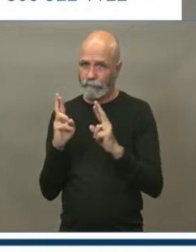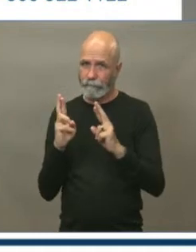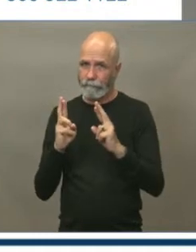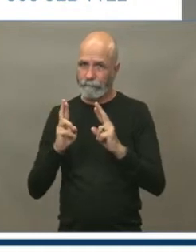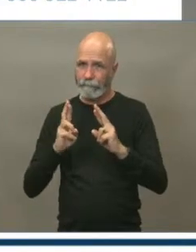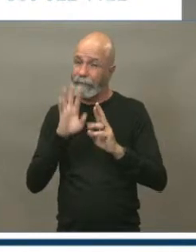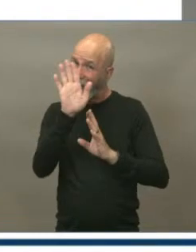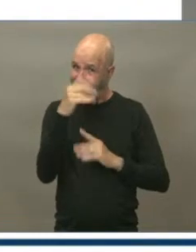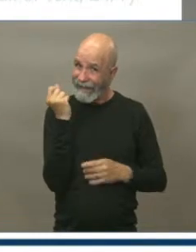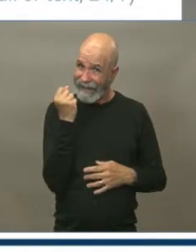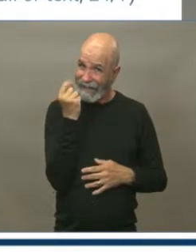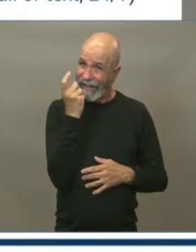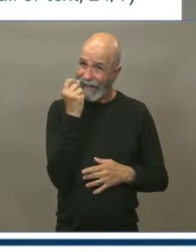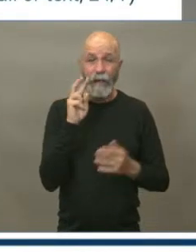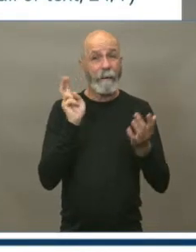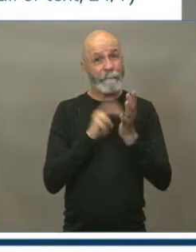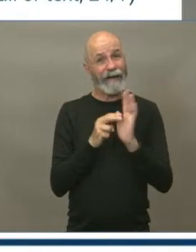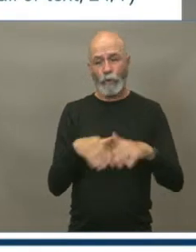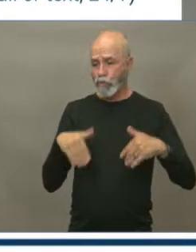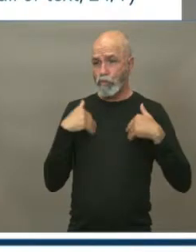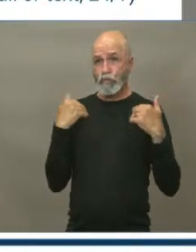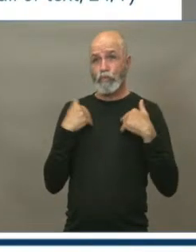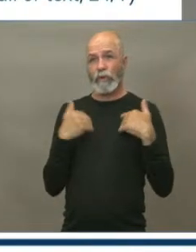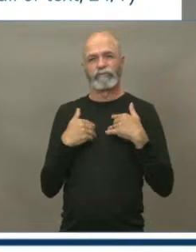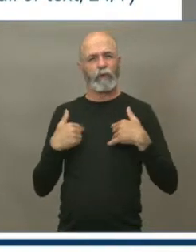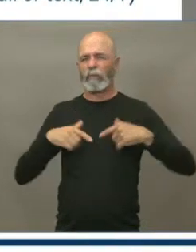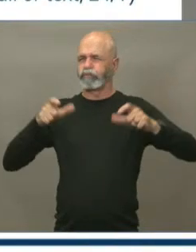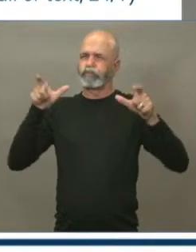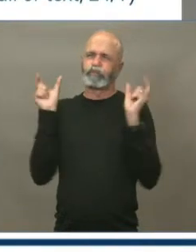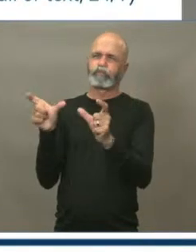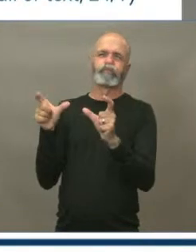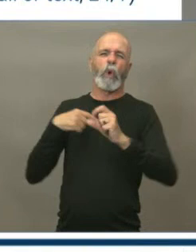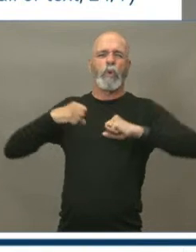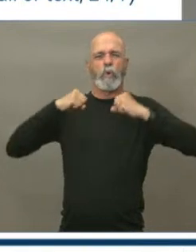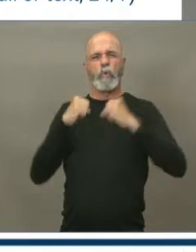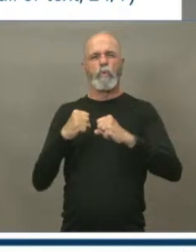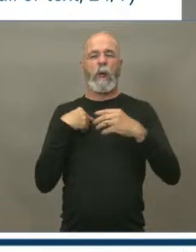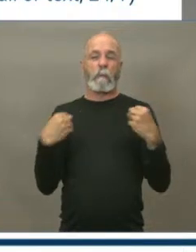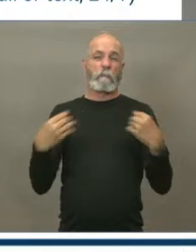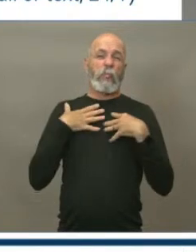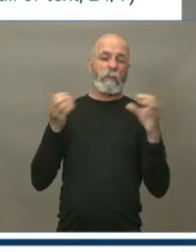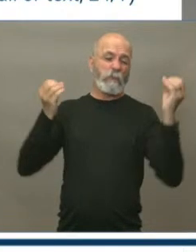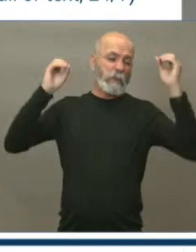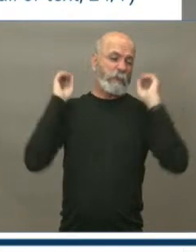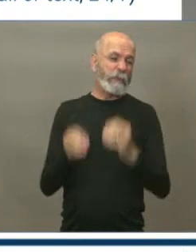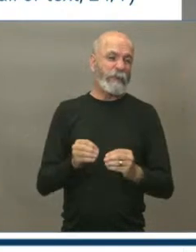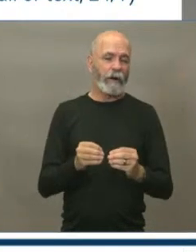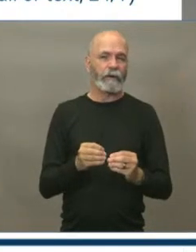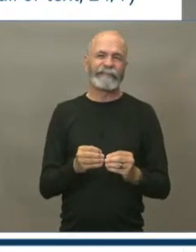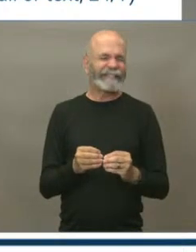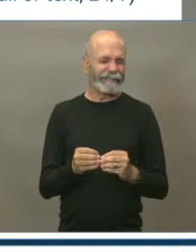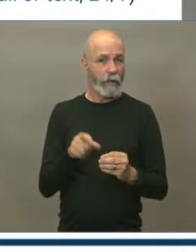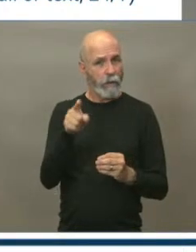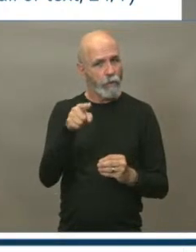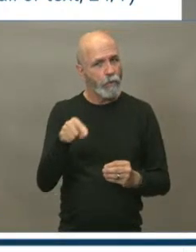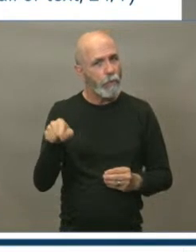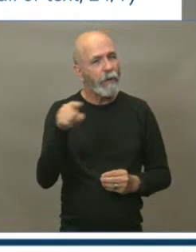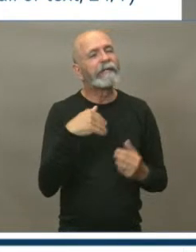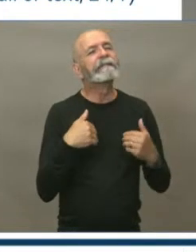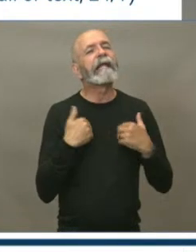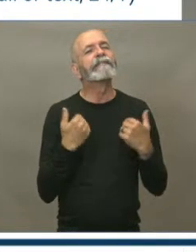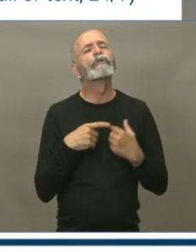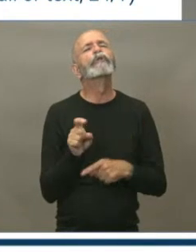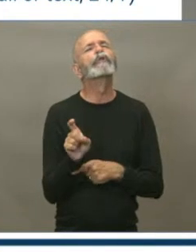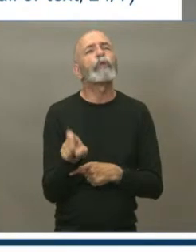youth alone does not protect you from this virus. Young people need to get this vaccine too. To achieve our target of vaccinating